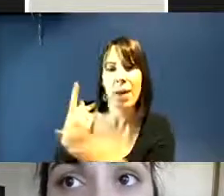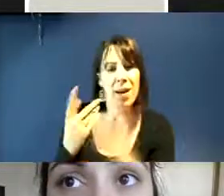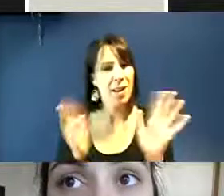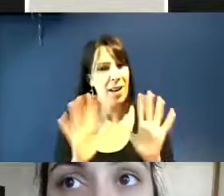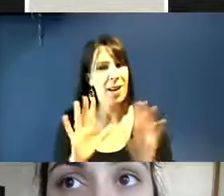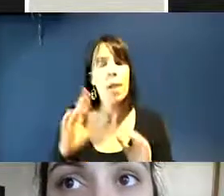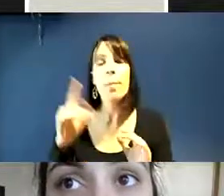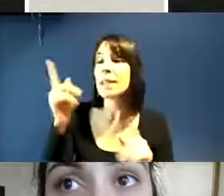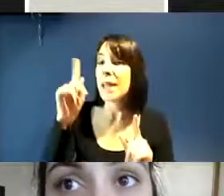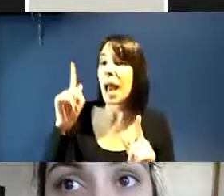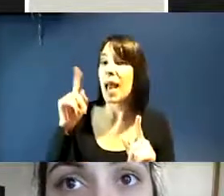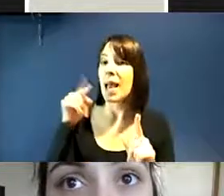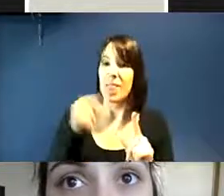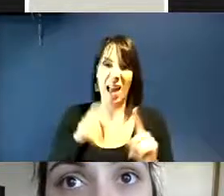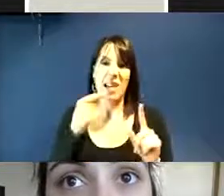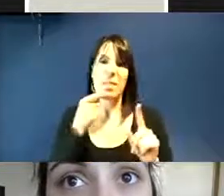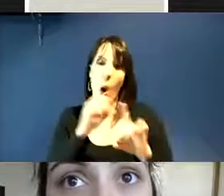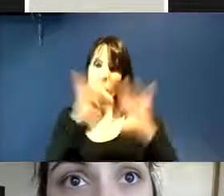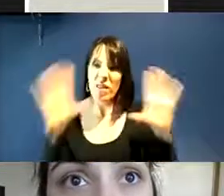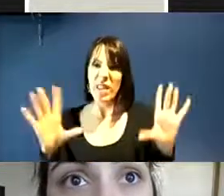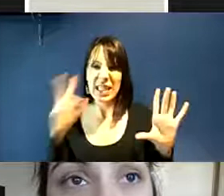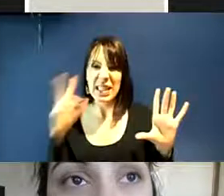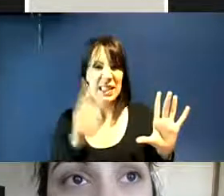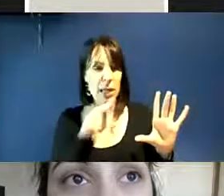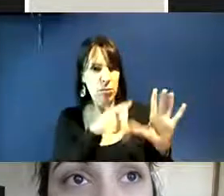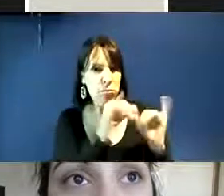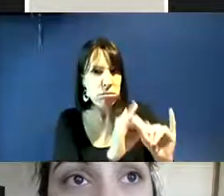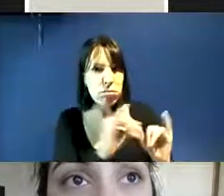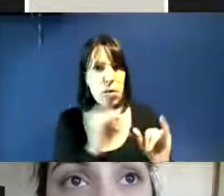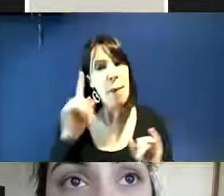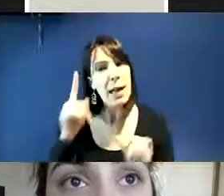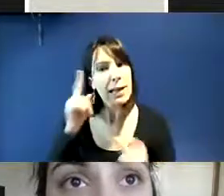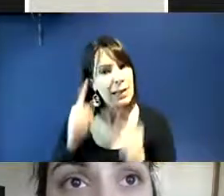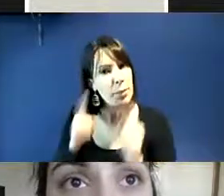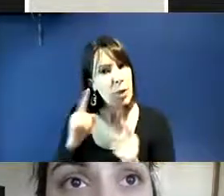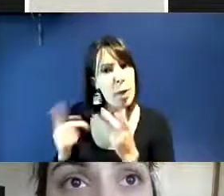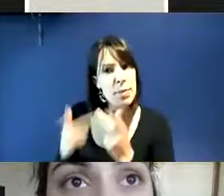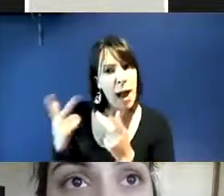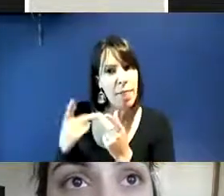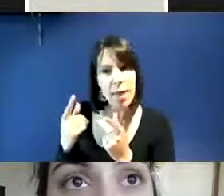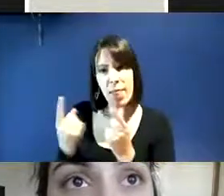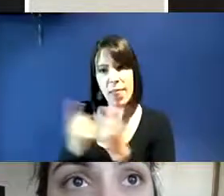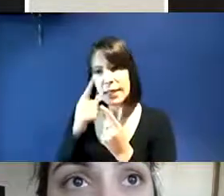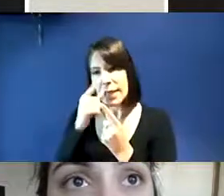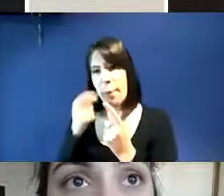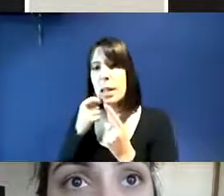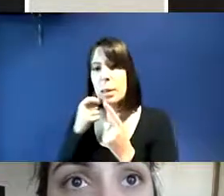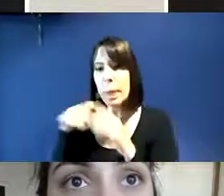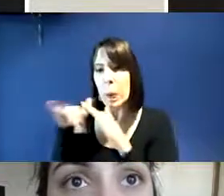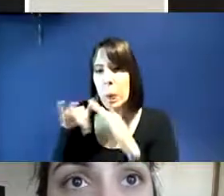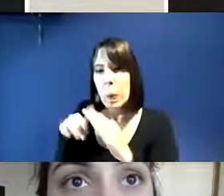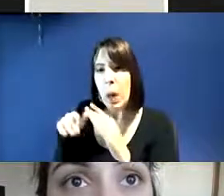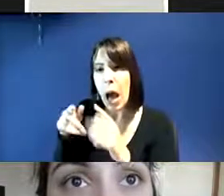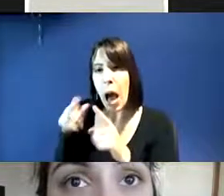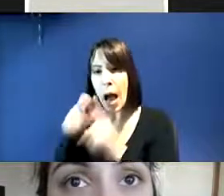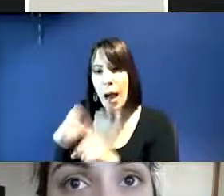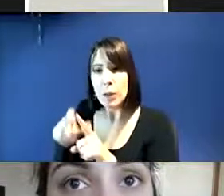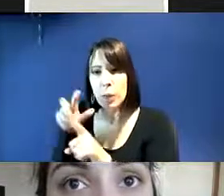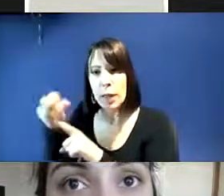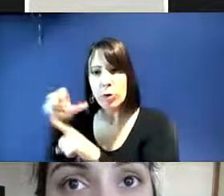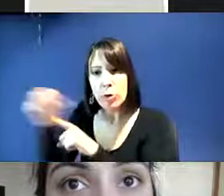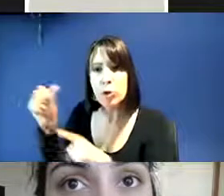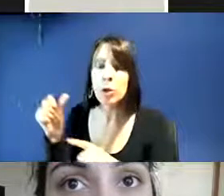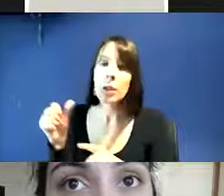about. Have you ever paused to notice how the woman's disability itself is talked about within these reports